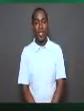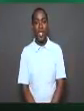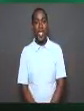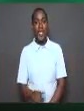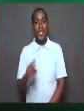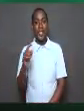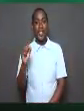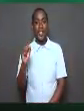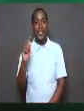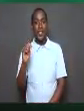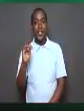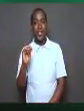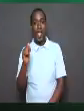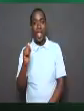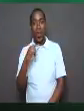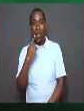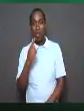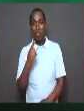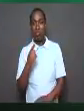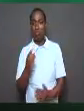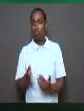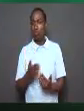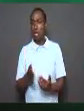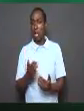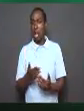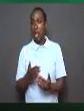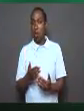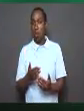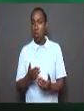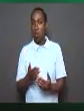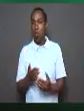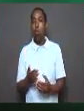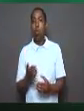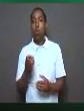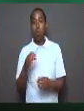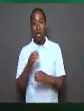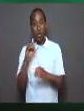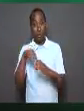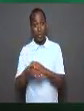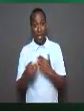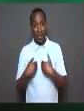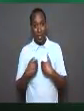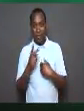Stains do make it easier to observe a specimen.